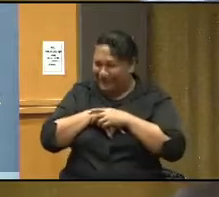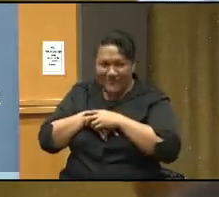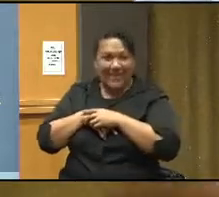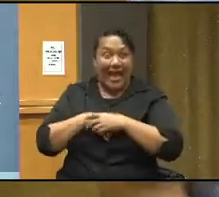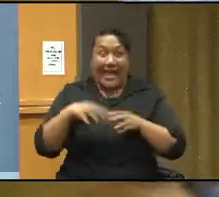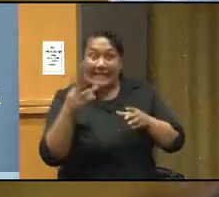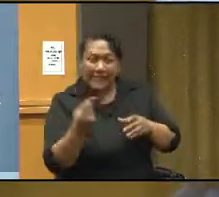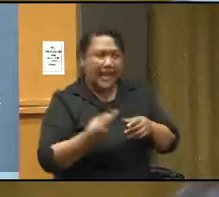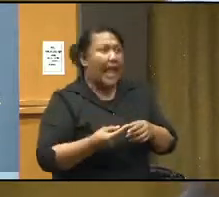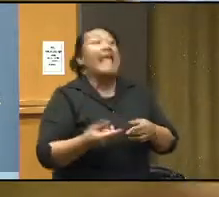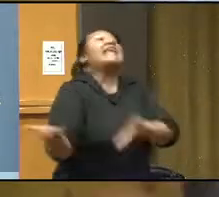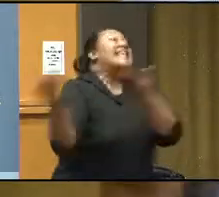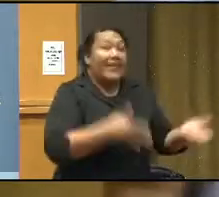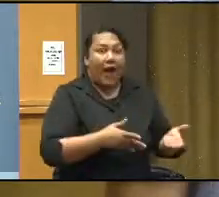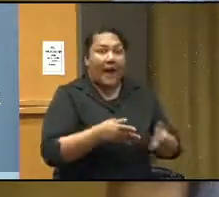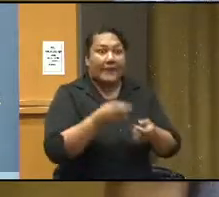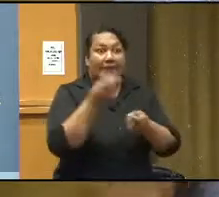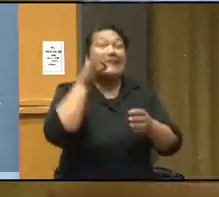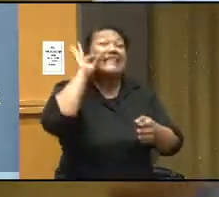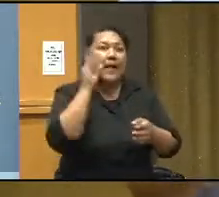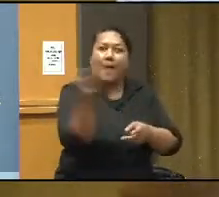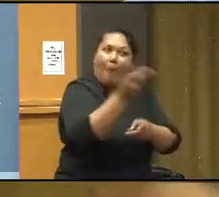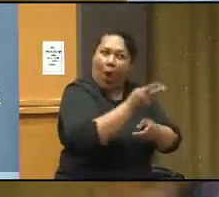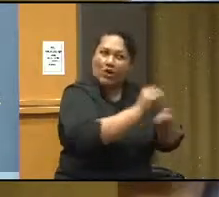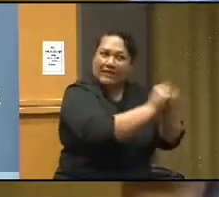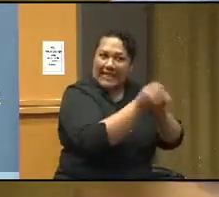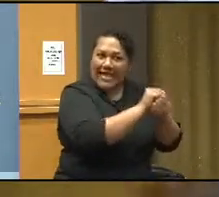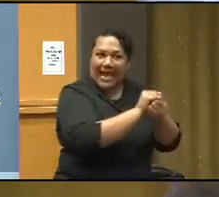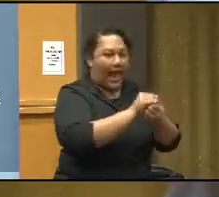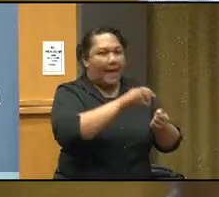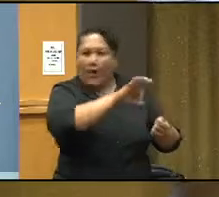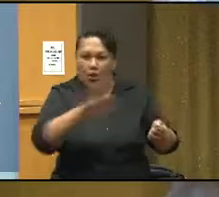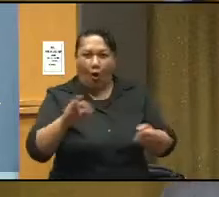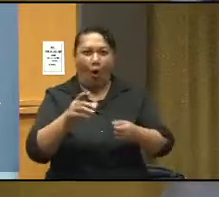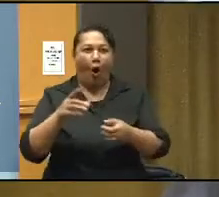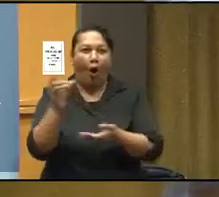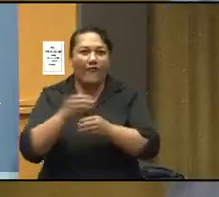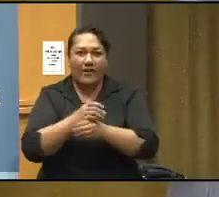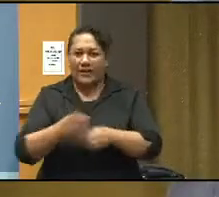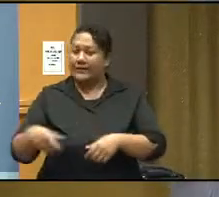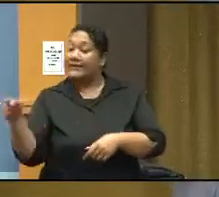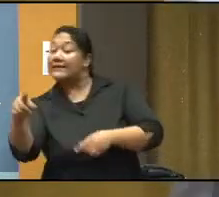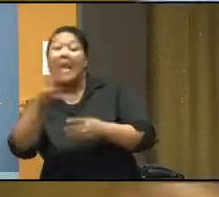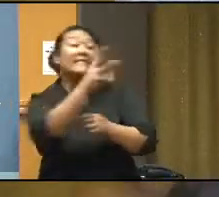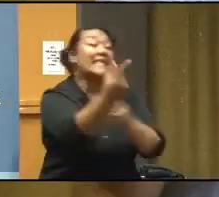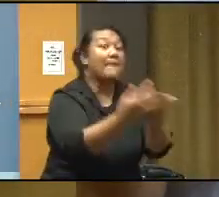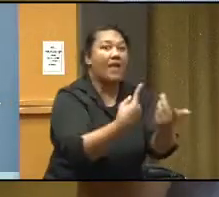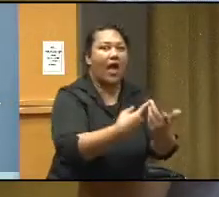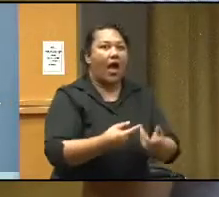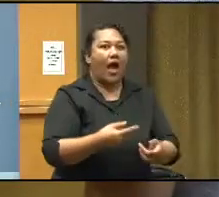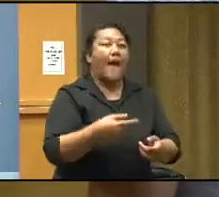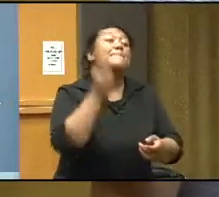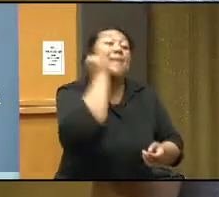tea for both the sessions, but no coffee. Another group will come up and say, give the tea and the coffee, but black. Don't give them the